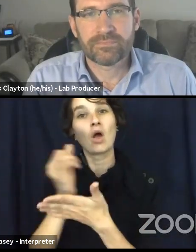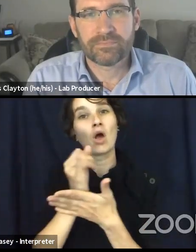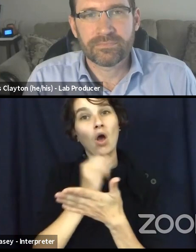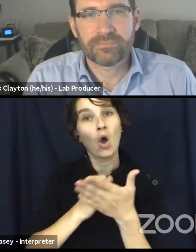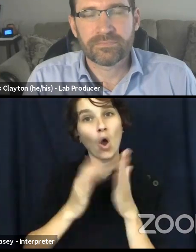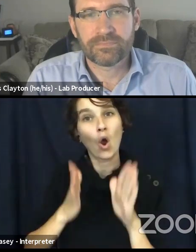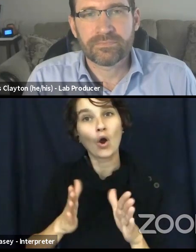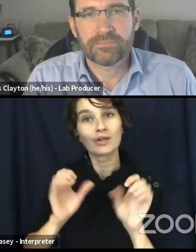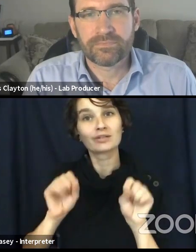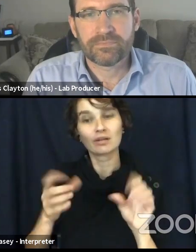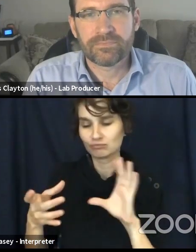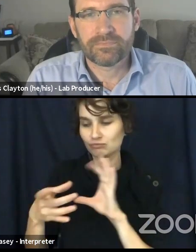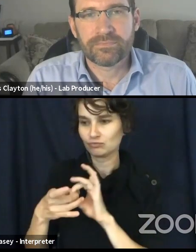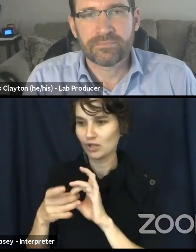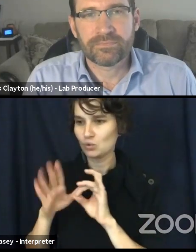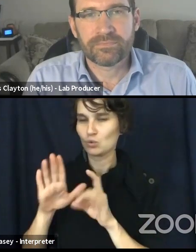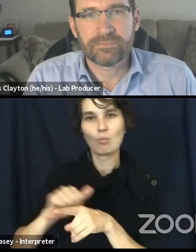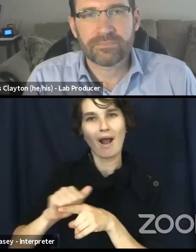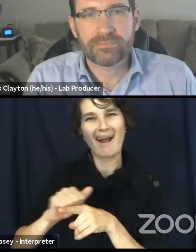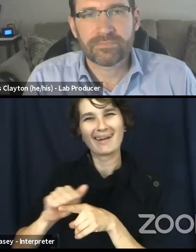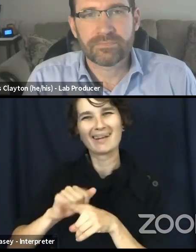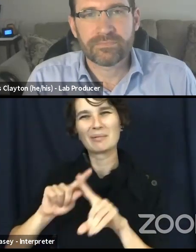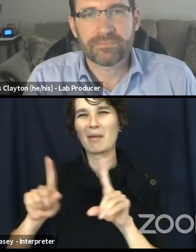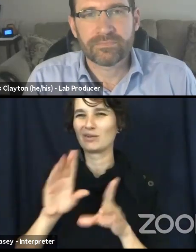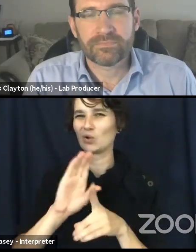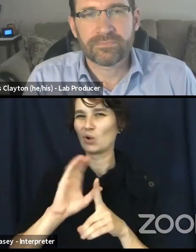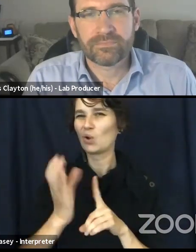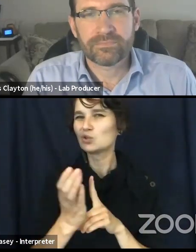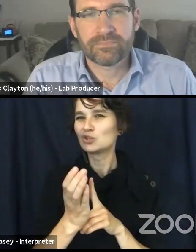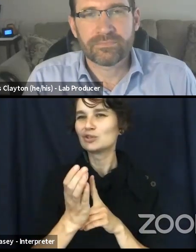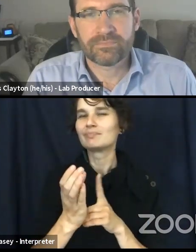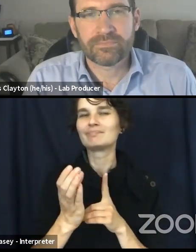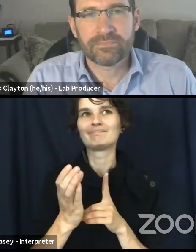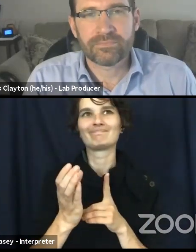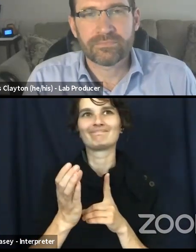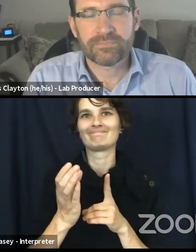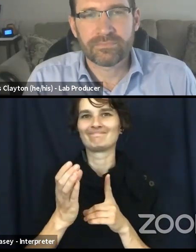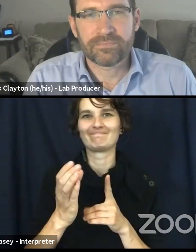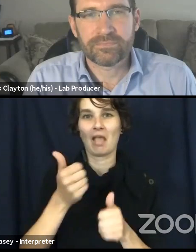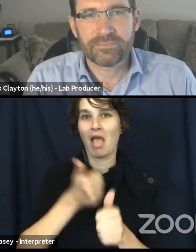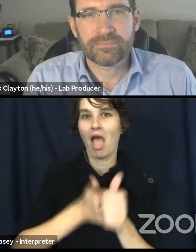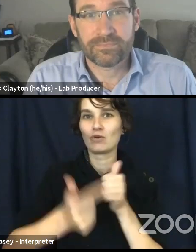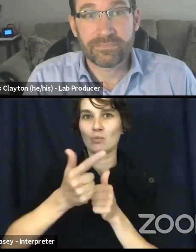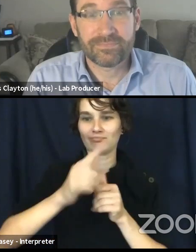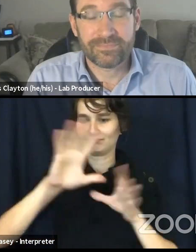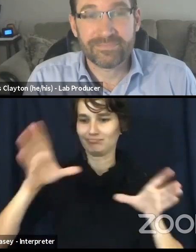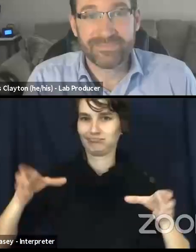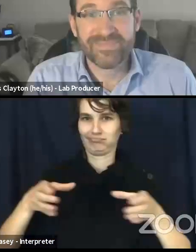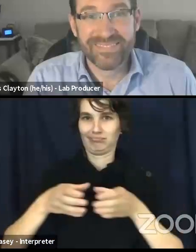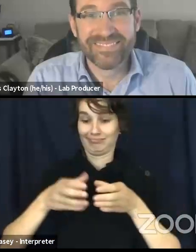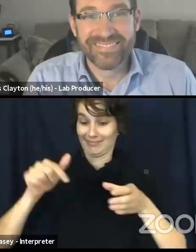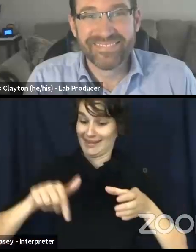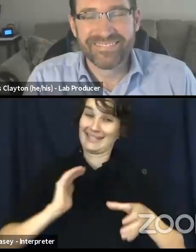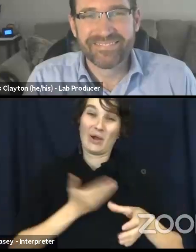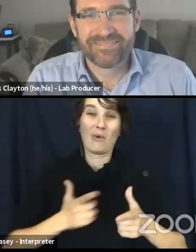own practice. But as a culture, we're all here. This is our life. This is